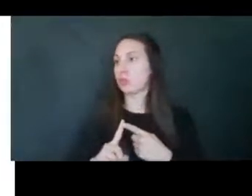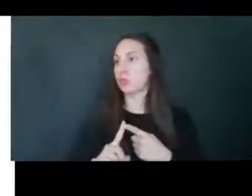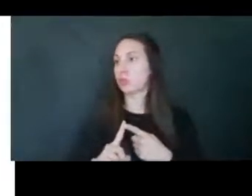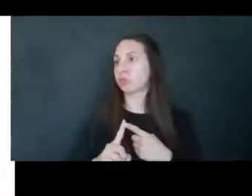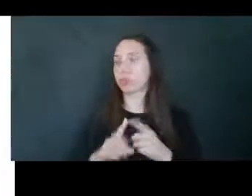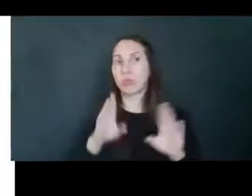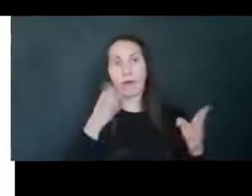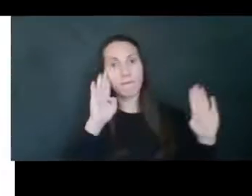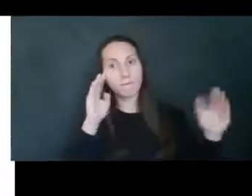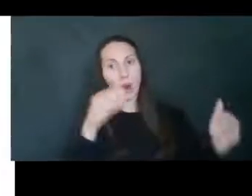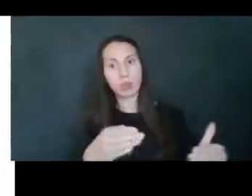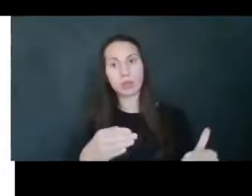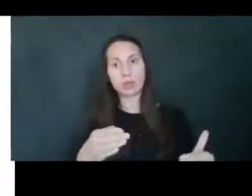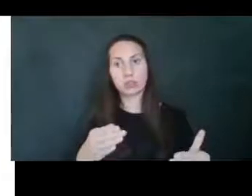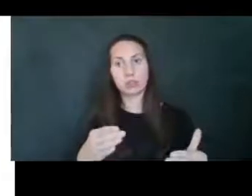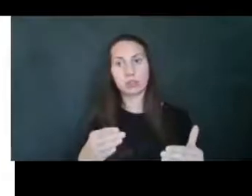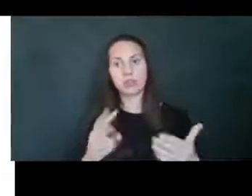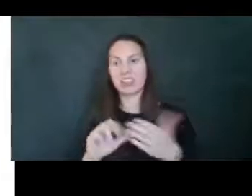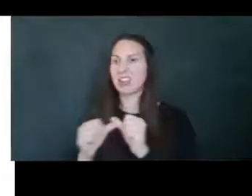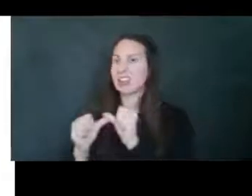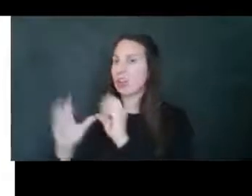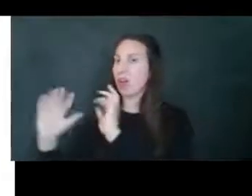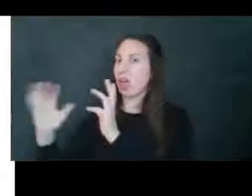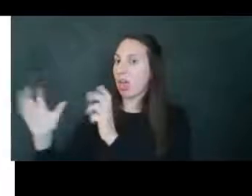behaviors or,